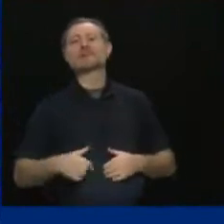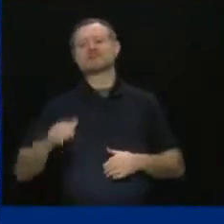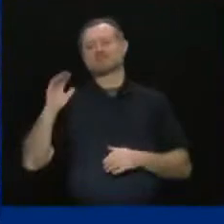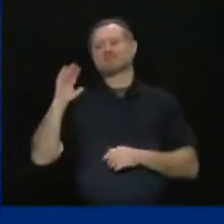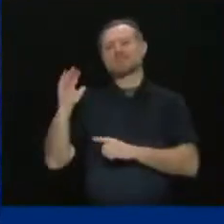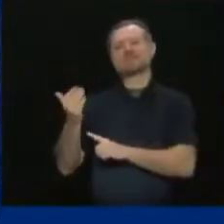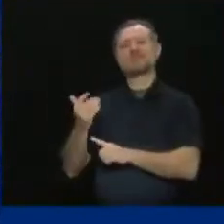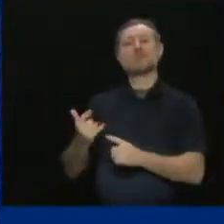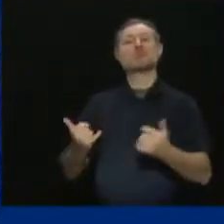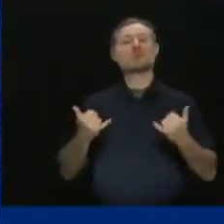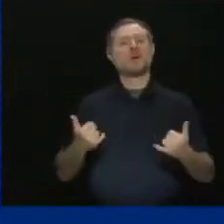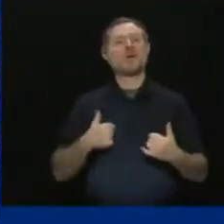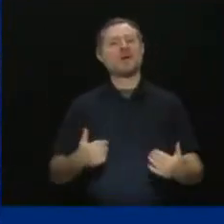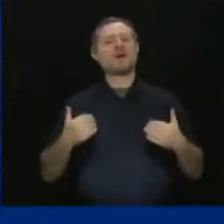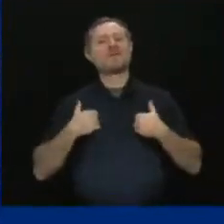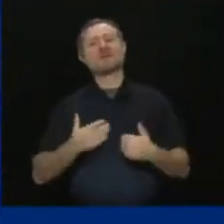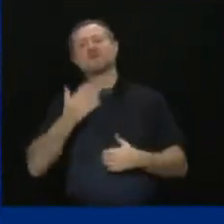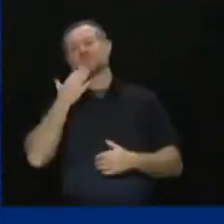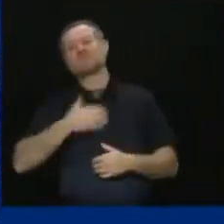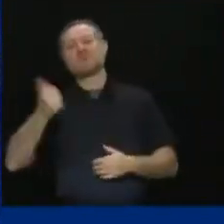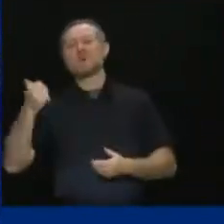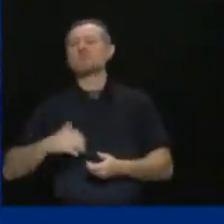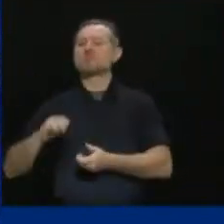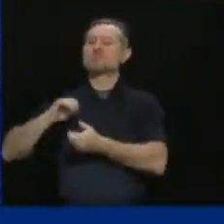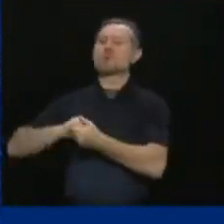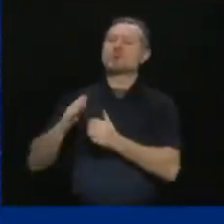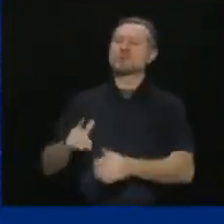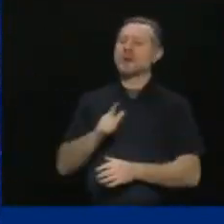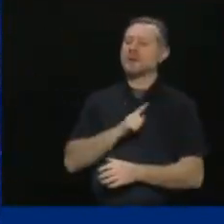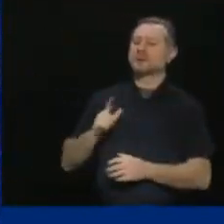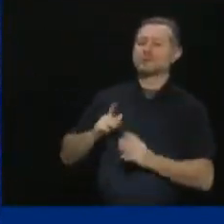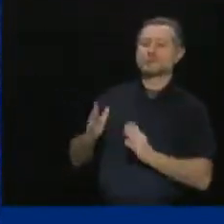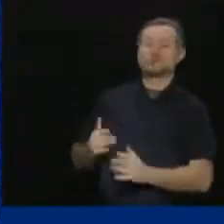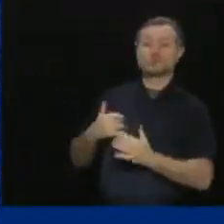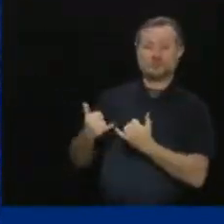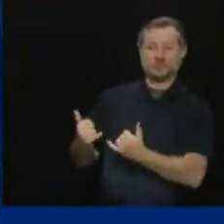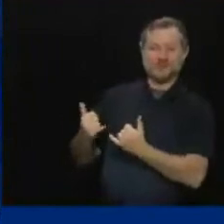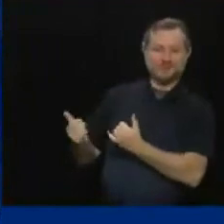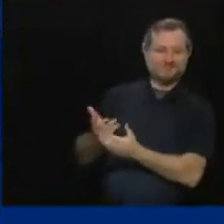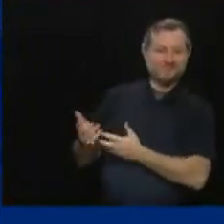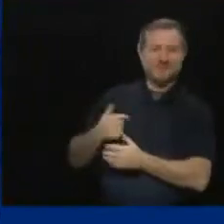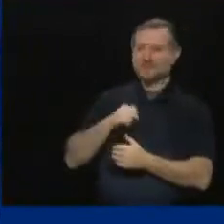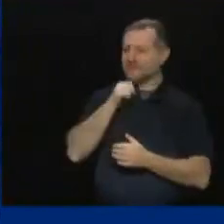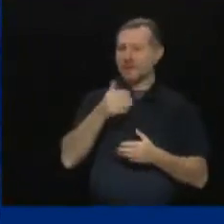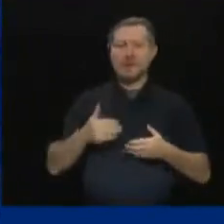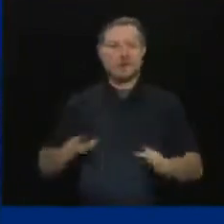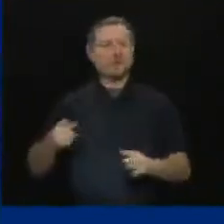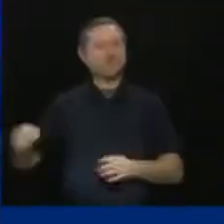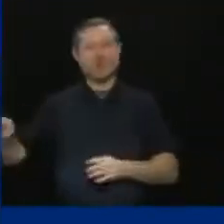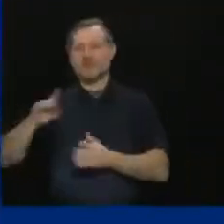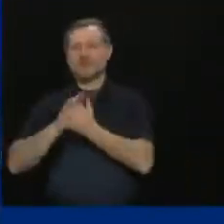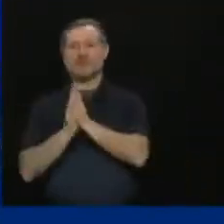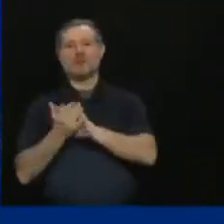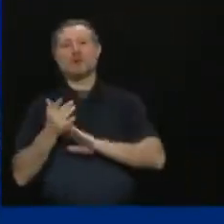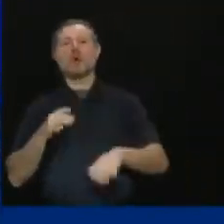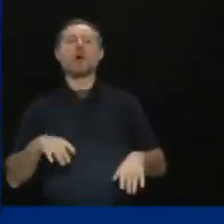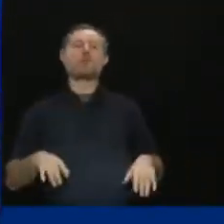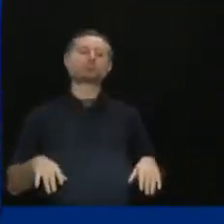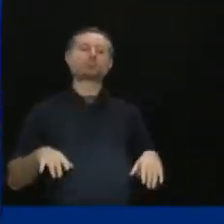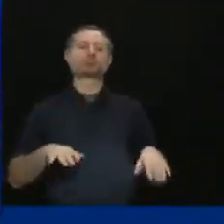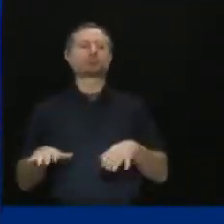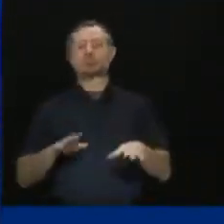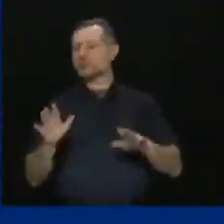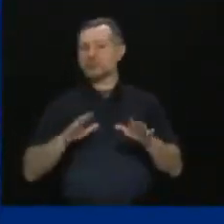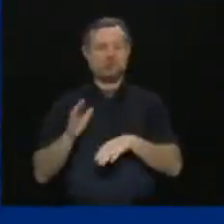on the other side. But let's make sure we don't let them get too comfortable. Make some noise, y'all.